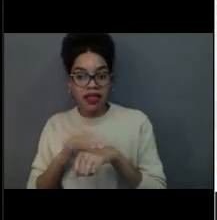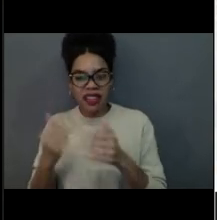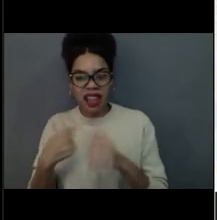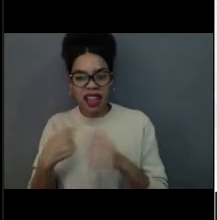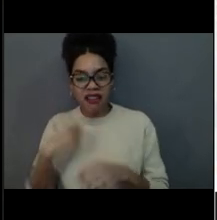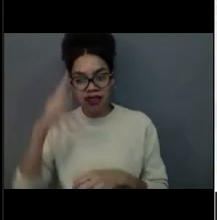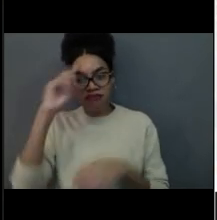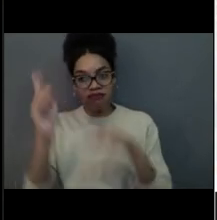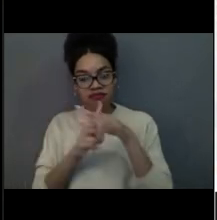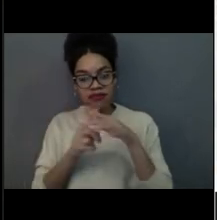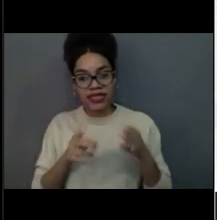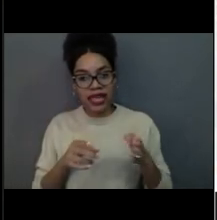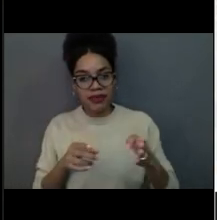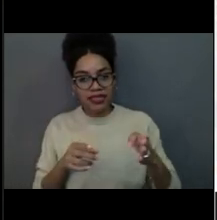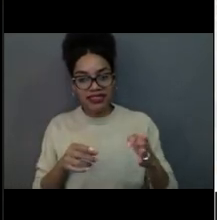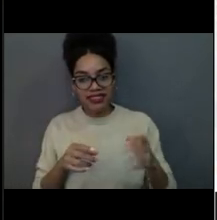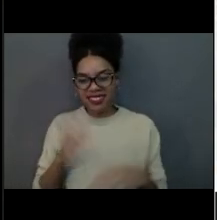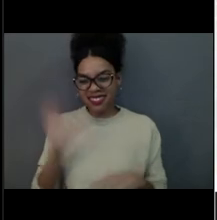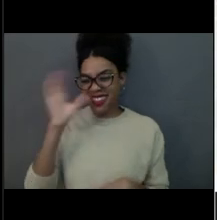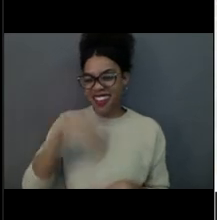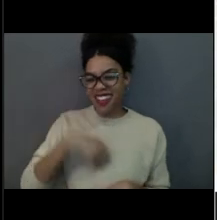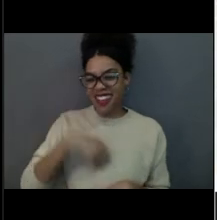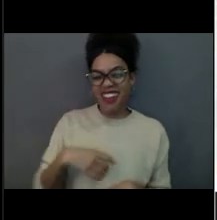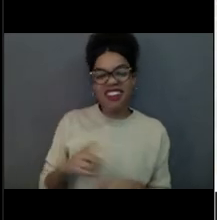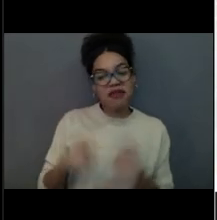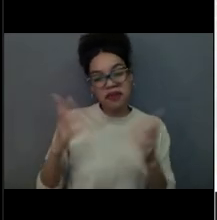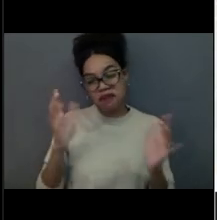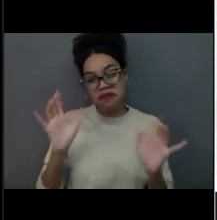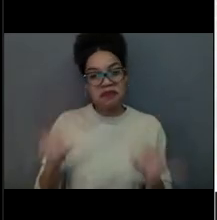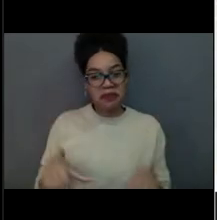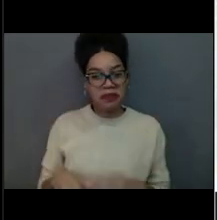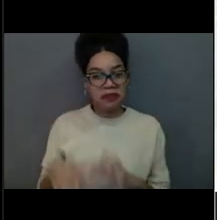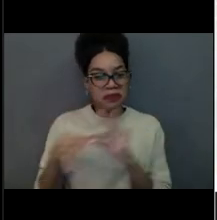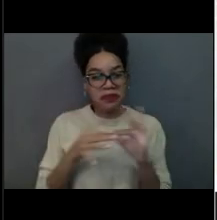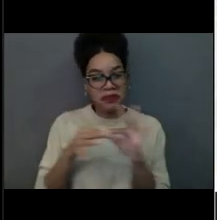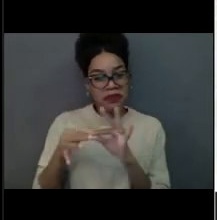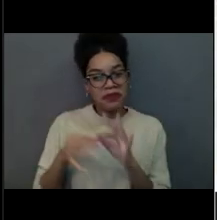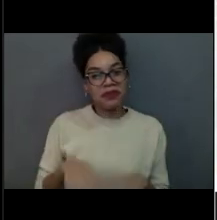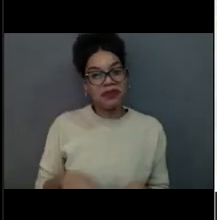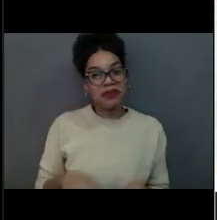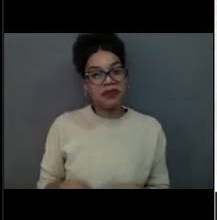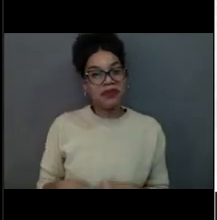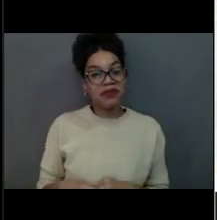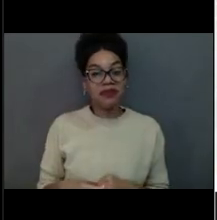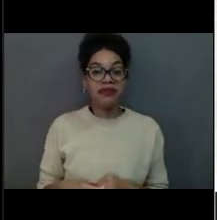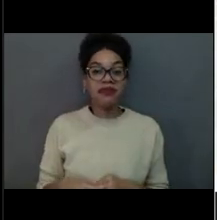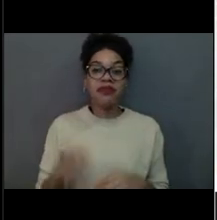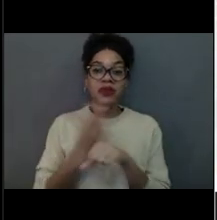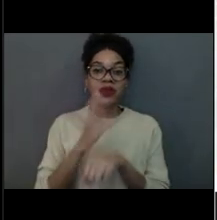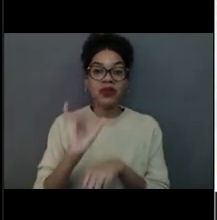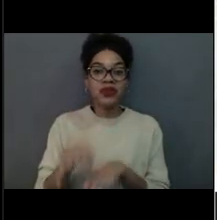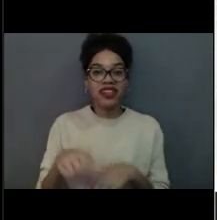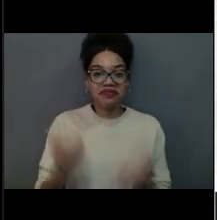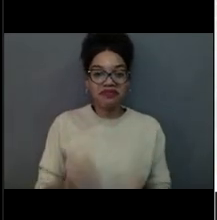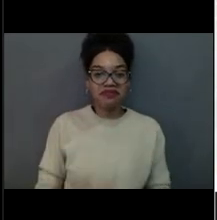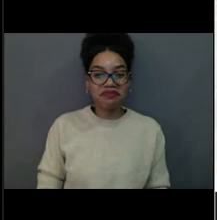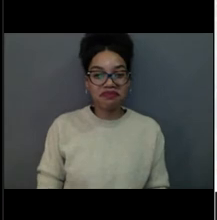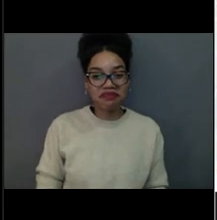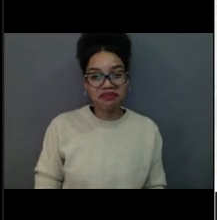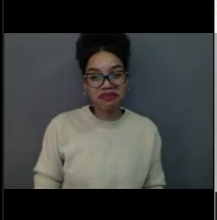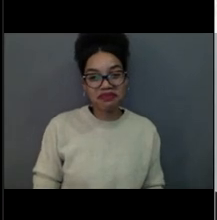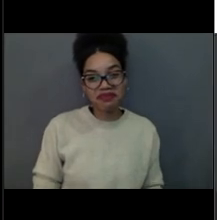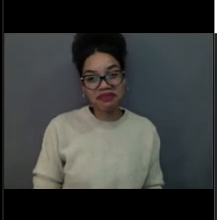know, maybe too many years in the seafood industry at this point, but that's a fun fact you can use at parties, I guess.